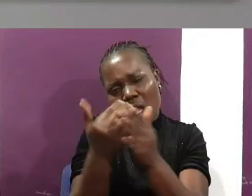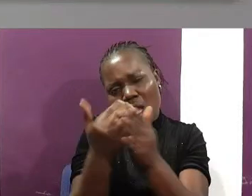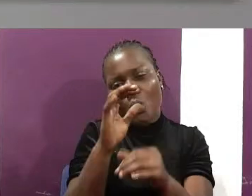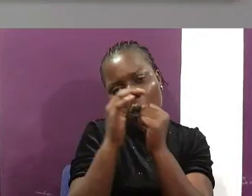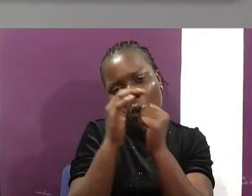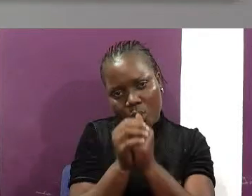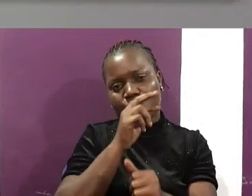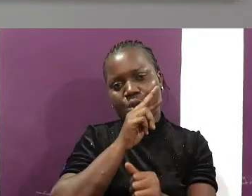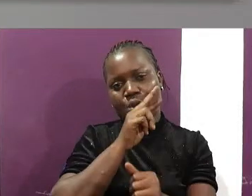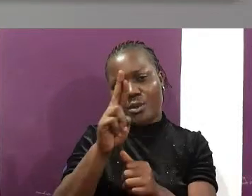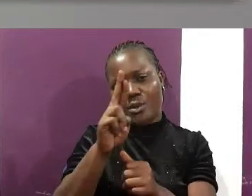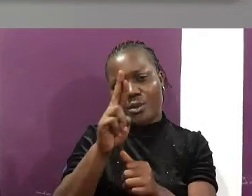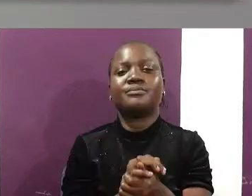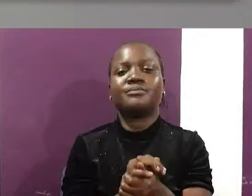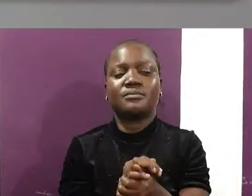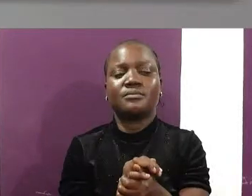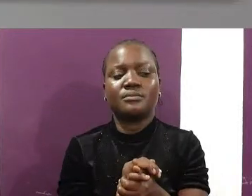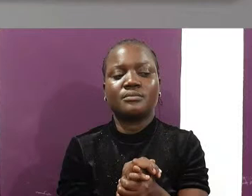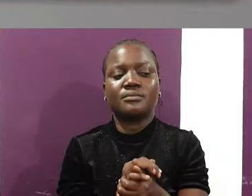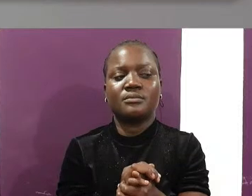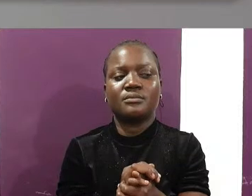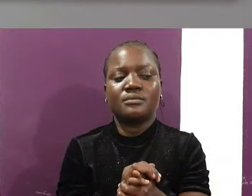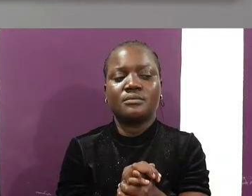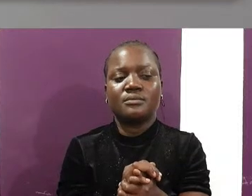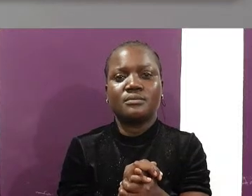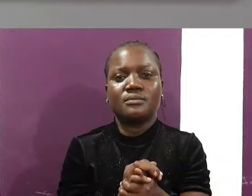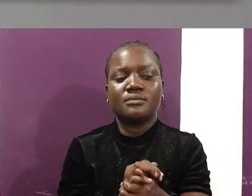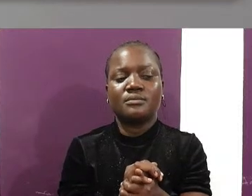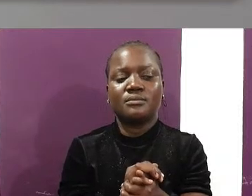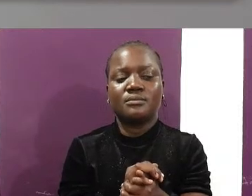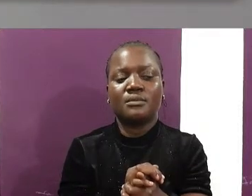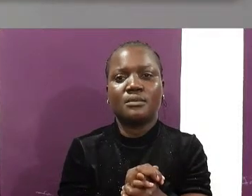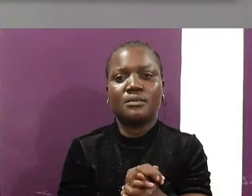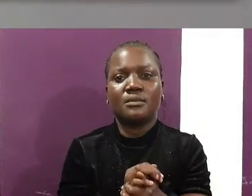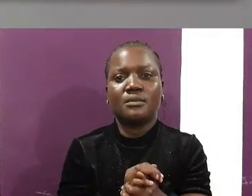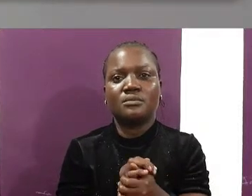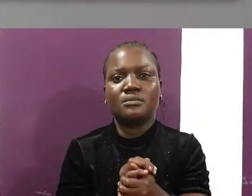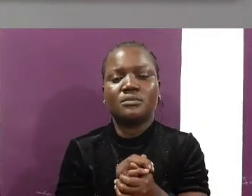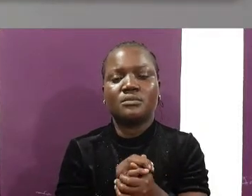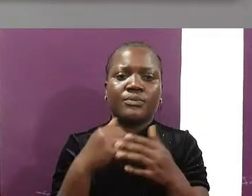You've also investigated the oneness of the glorious church.